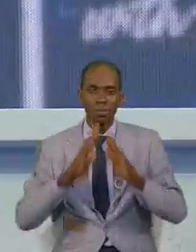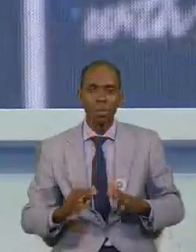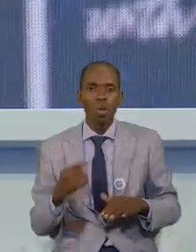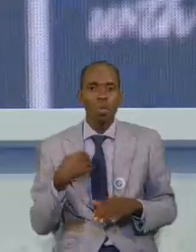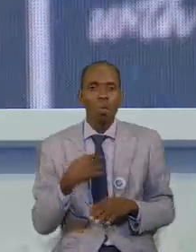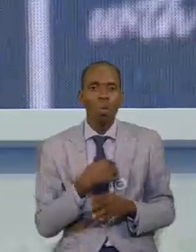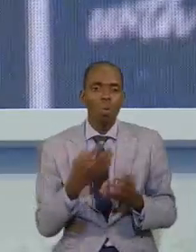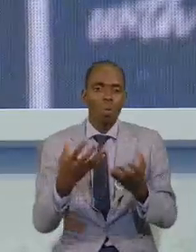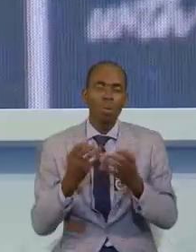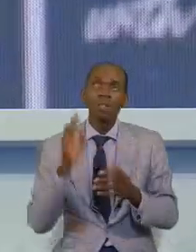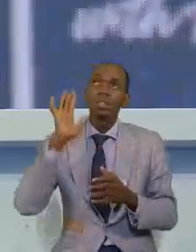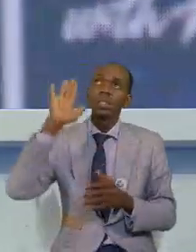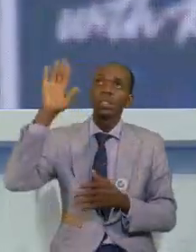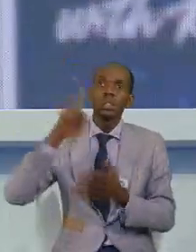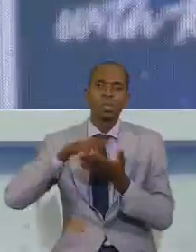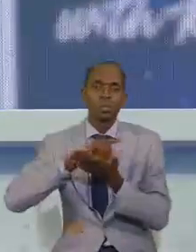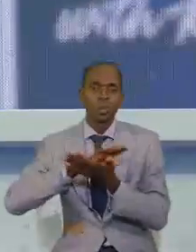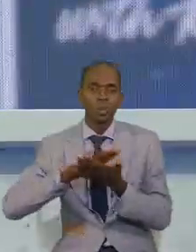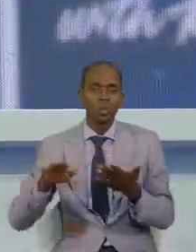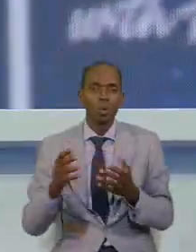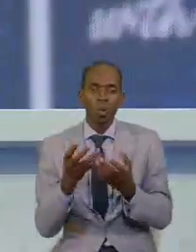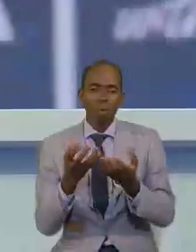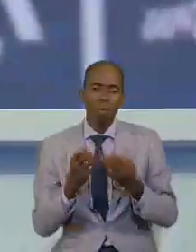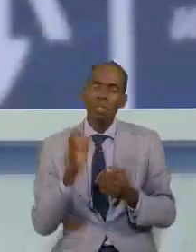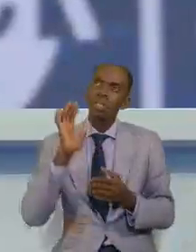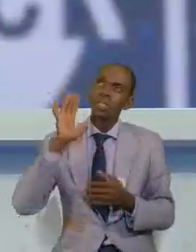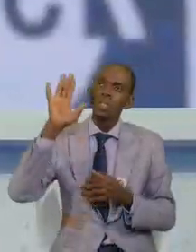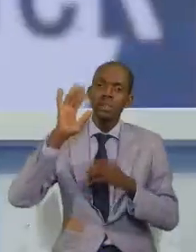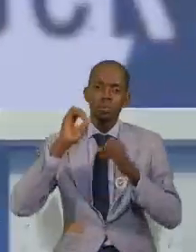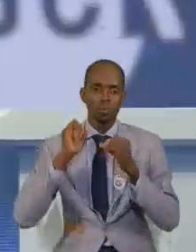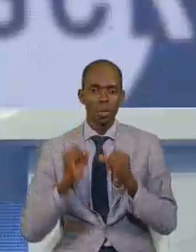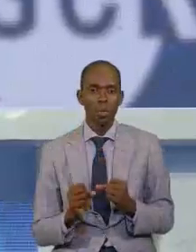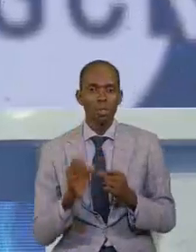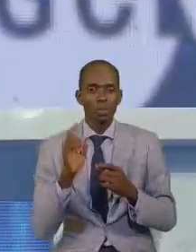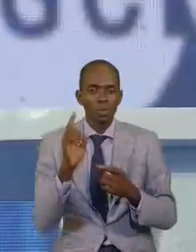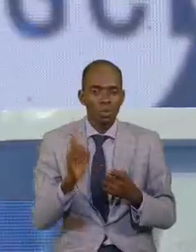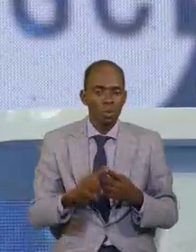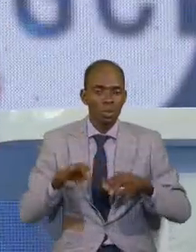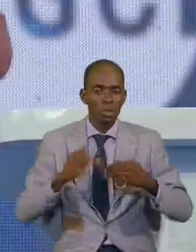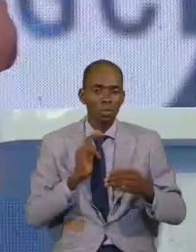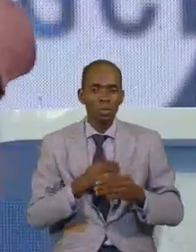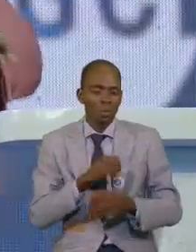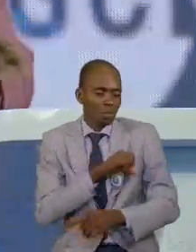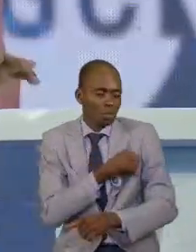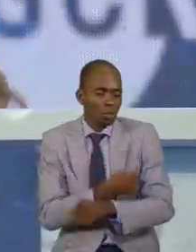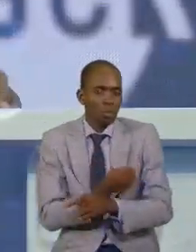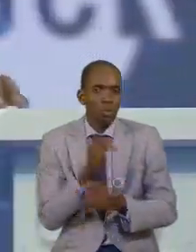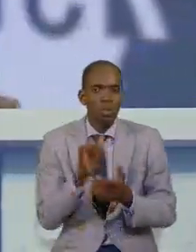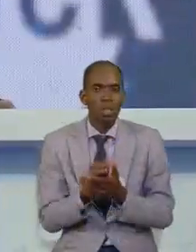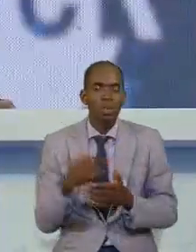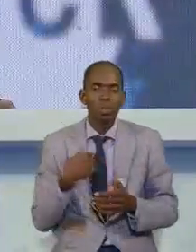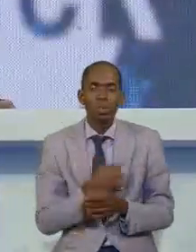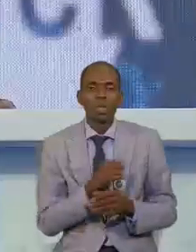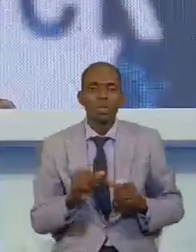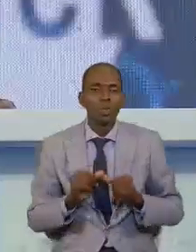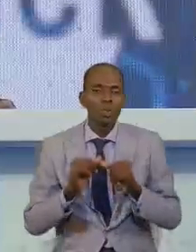purity. We want His power to strengthen us so we keep on living in peace, in